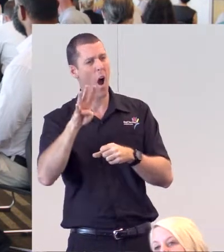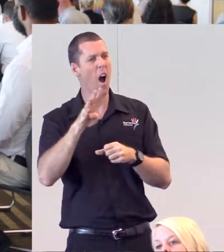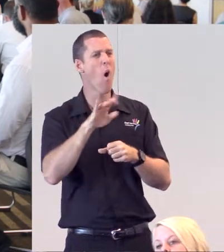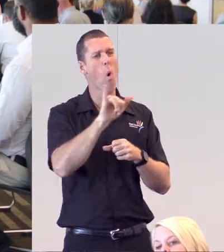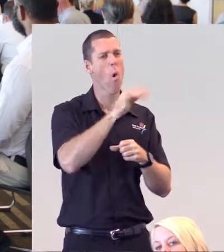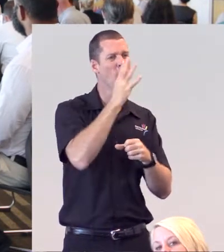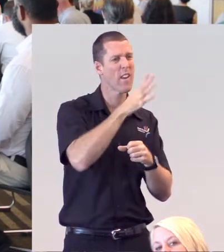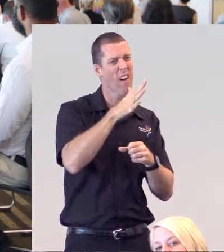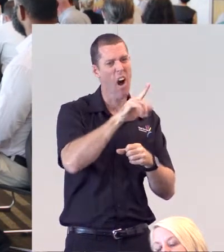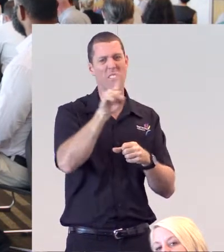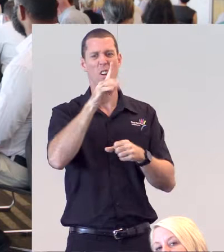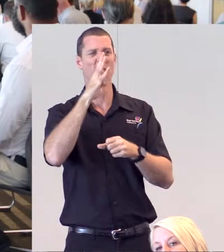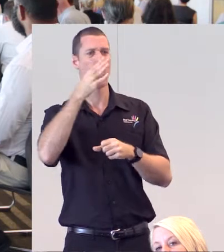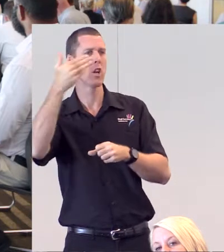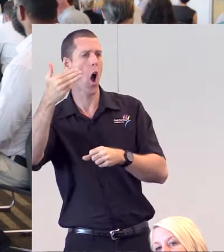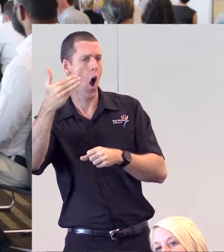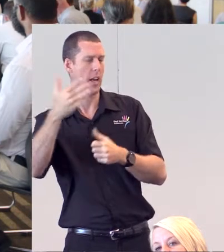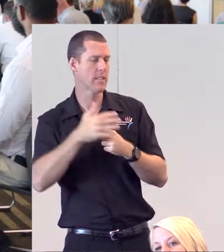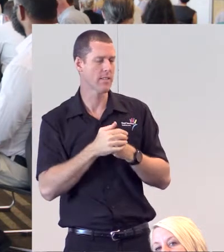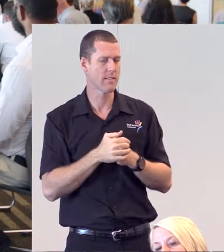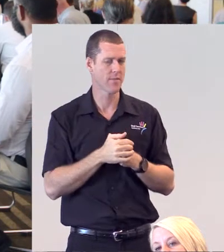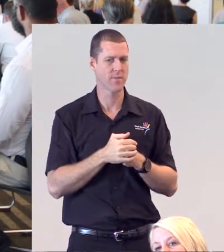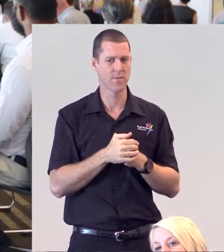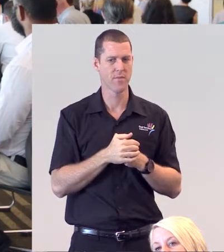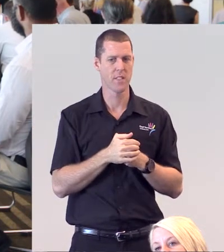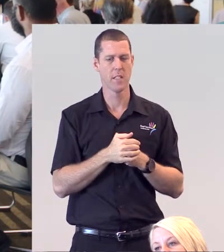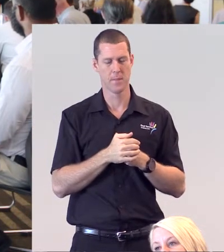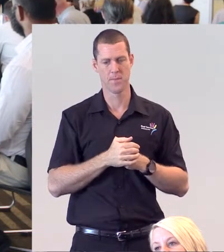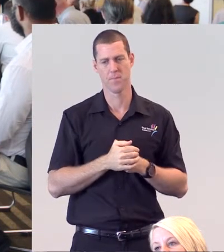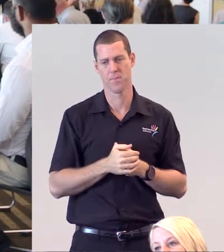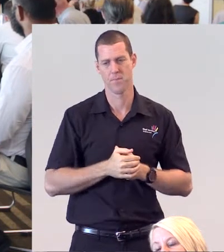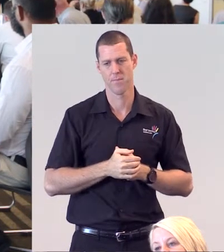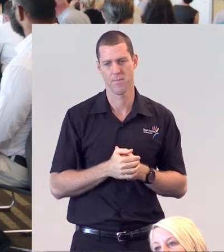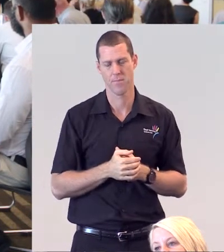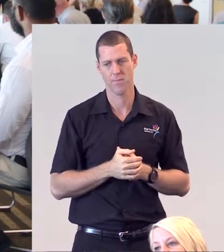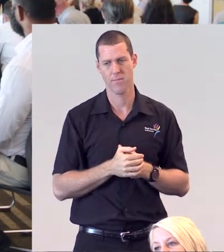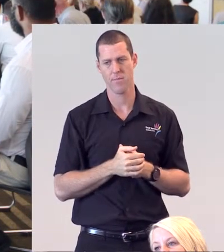and 45 to 49, which are the main ages.